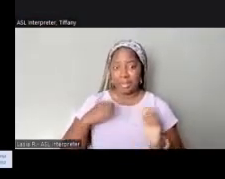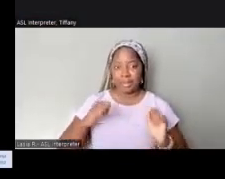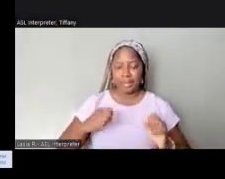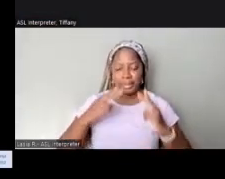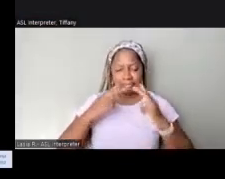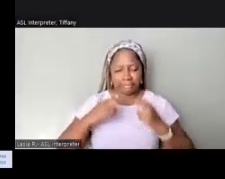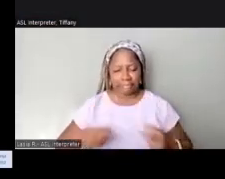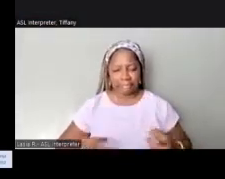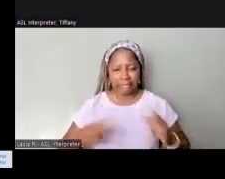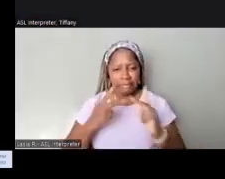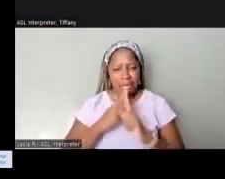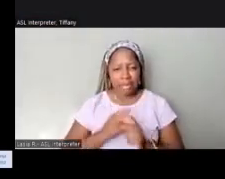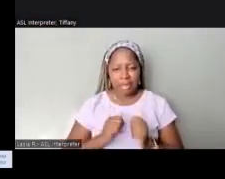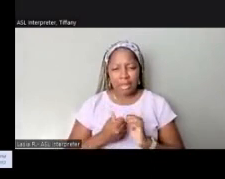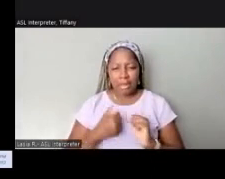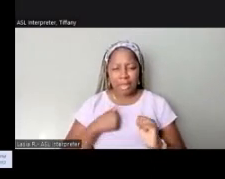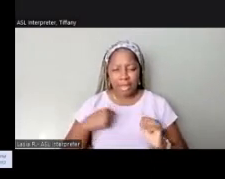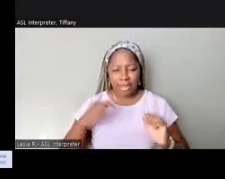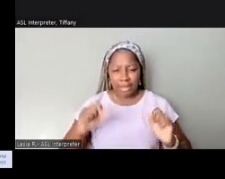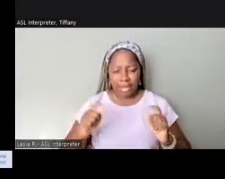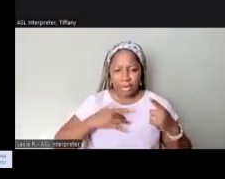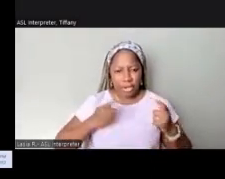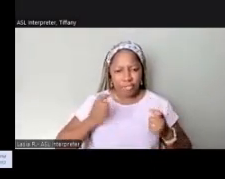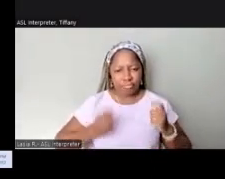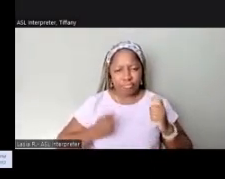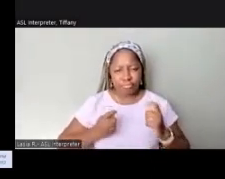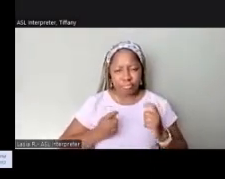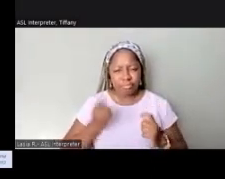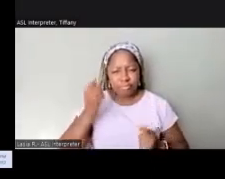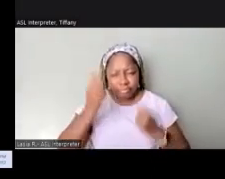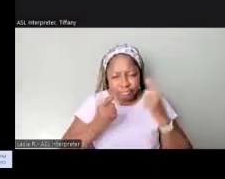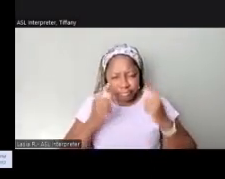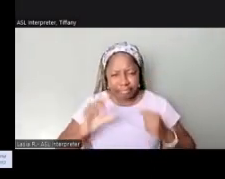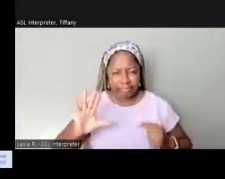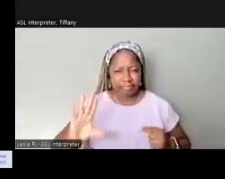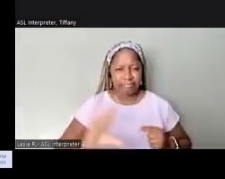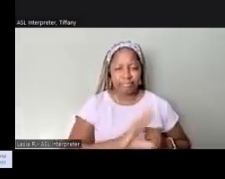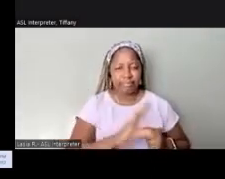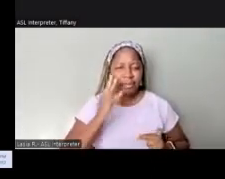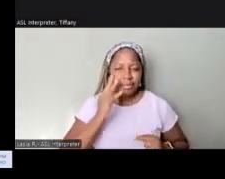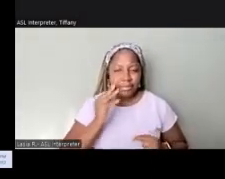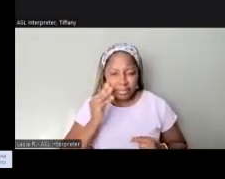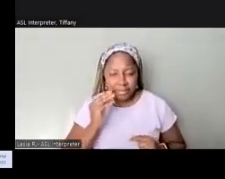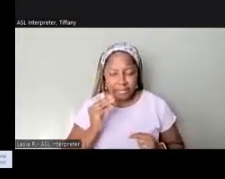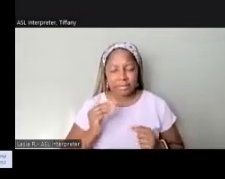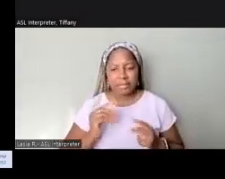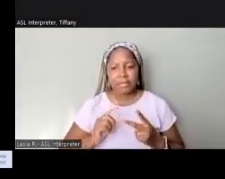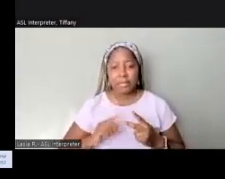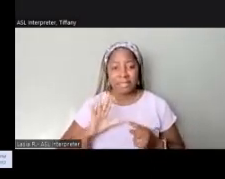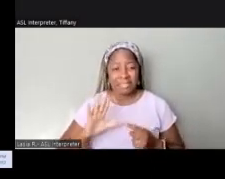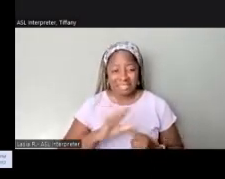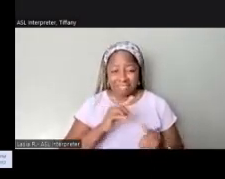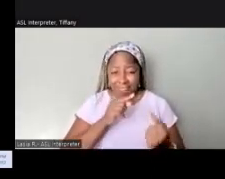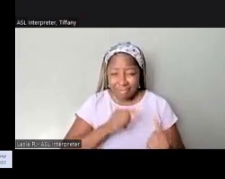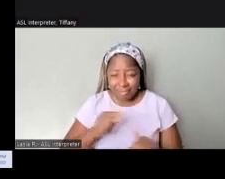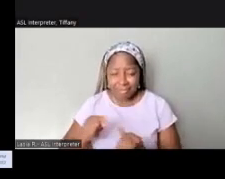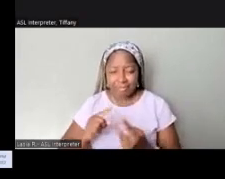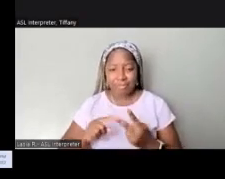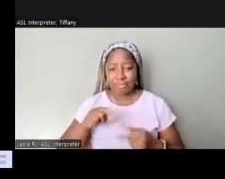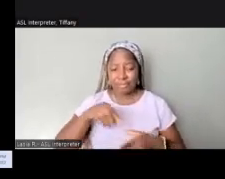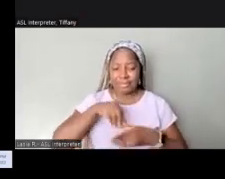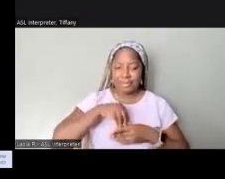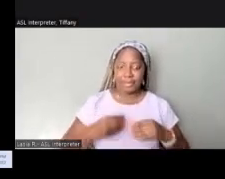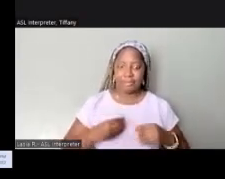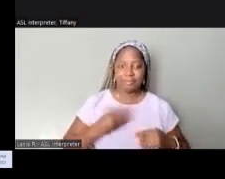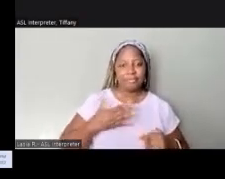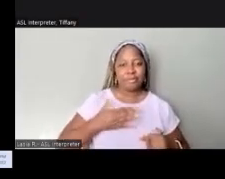and the joys, the assets and the needs of each part of those